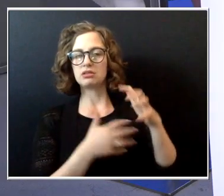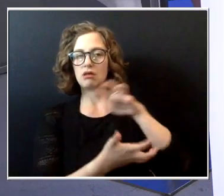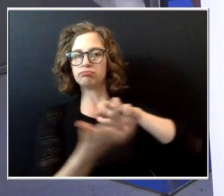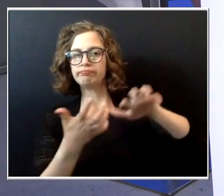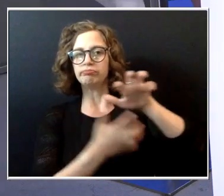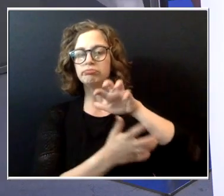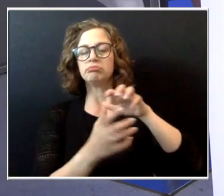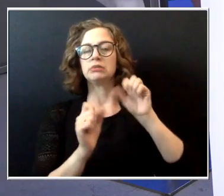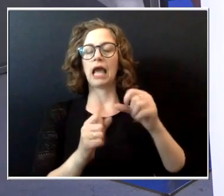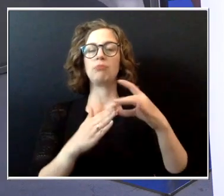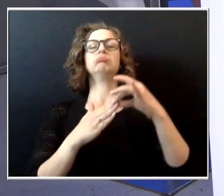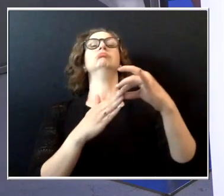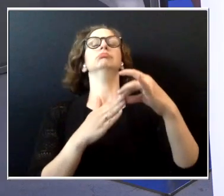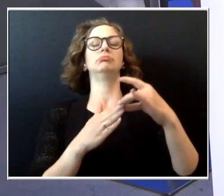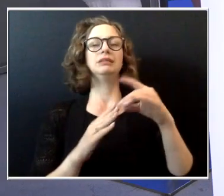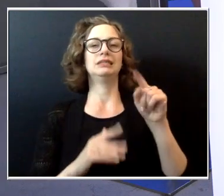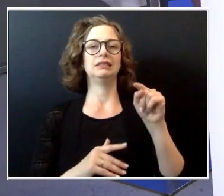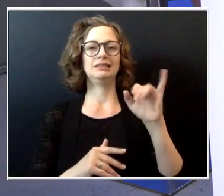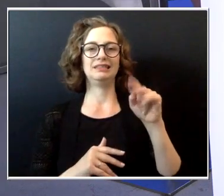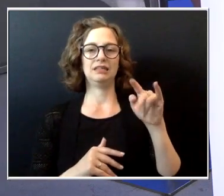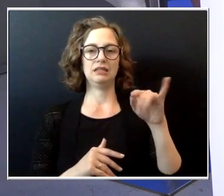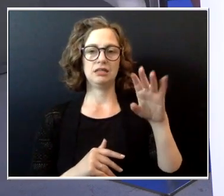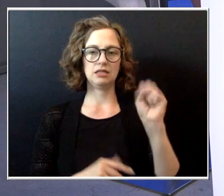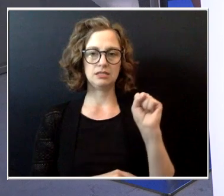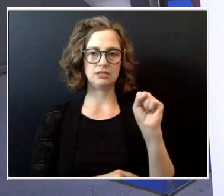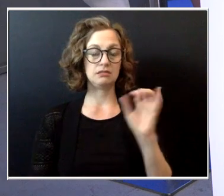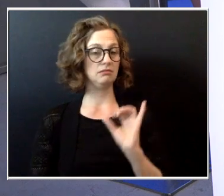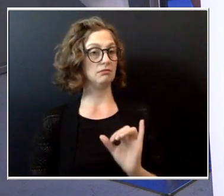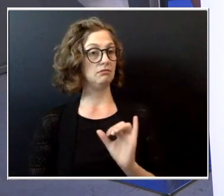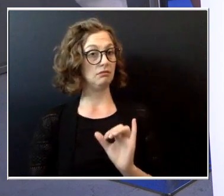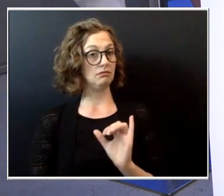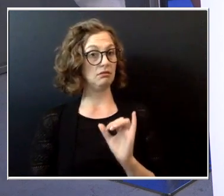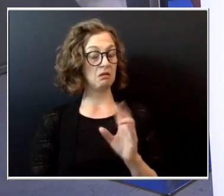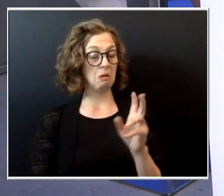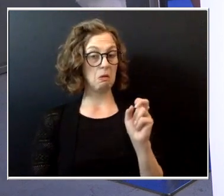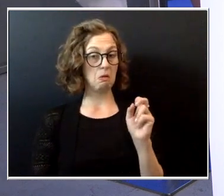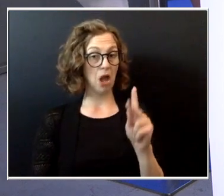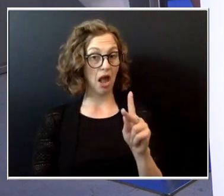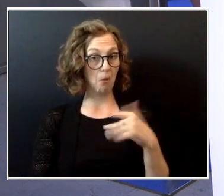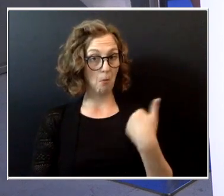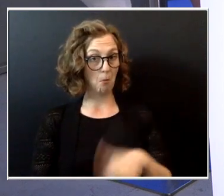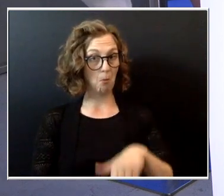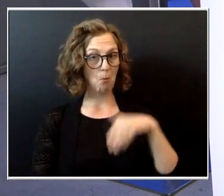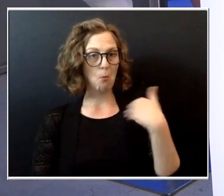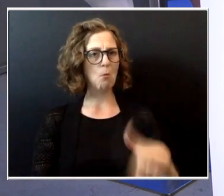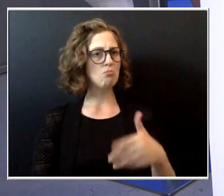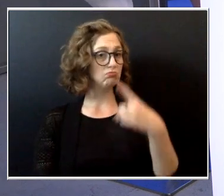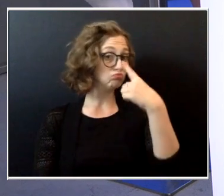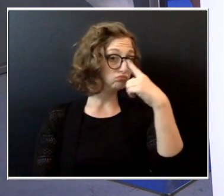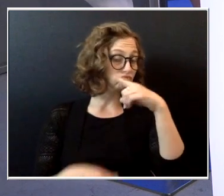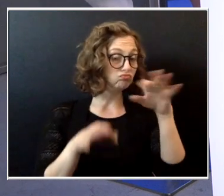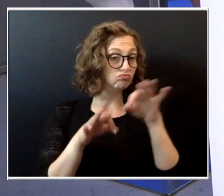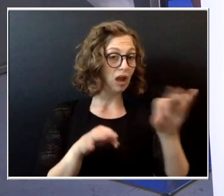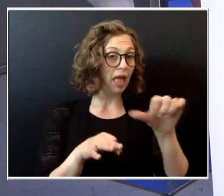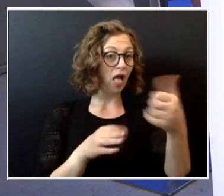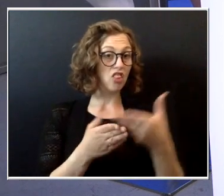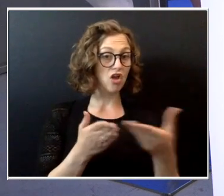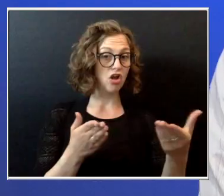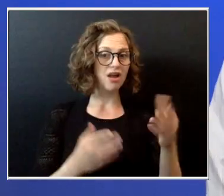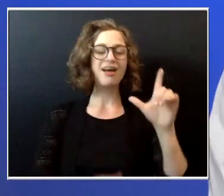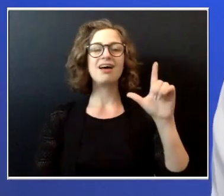All right, as I say on Star Trek. So tell us about some of these other devices you have. So Lenire is the first